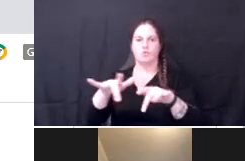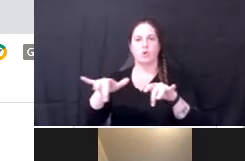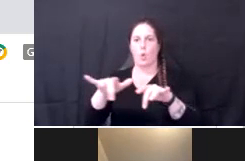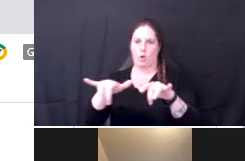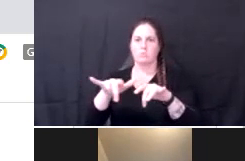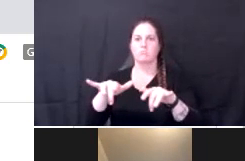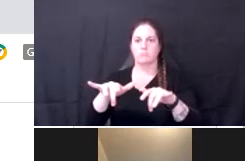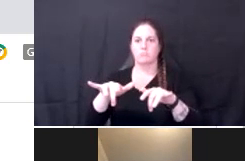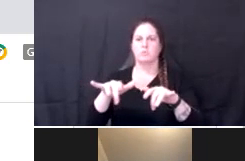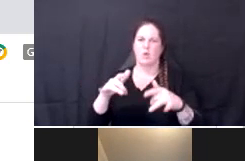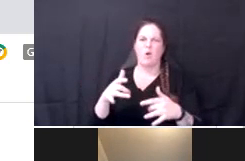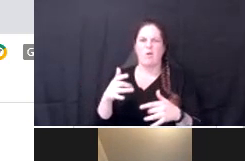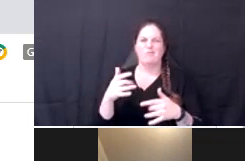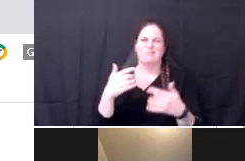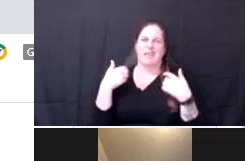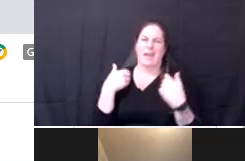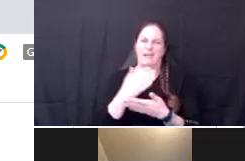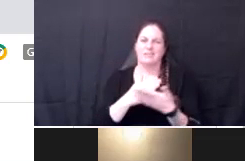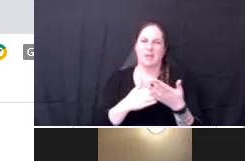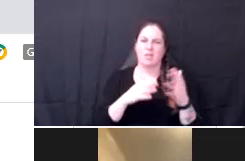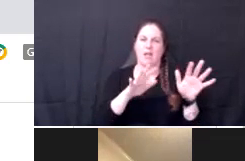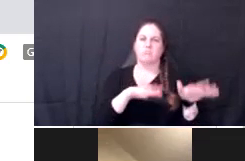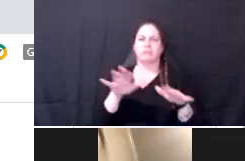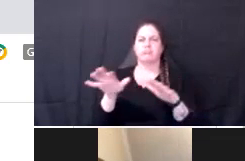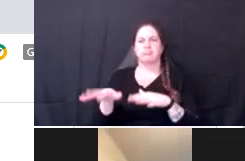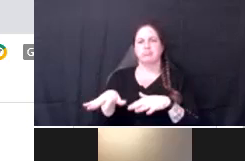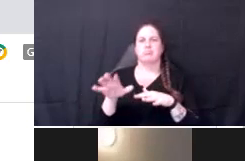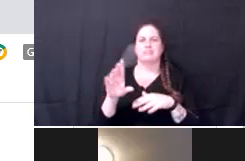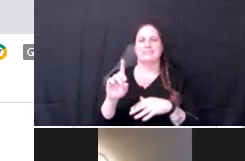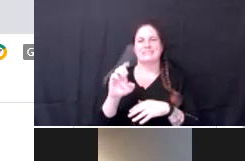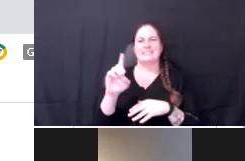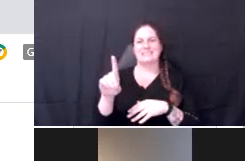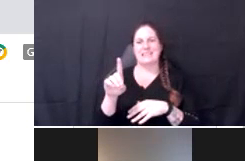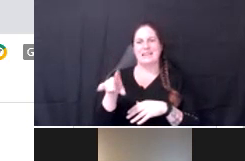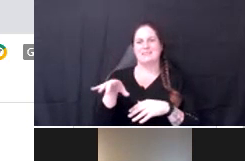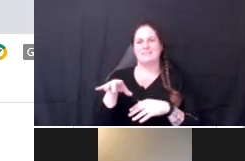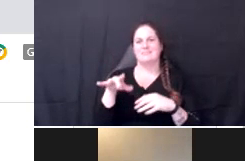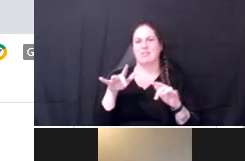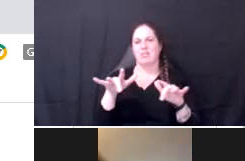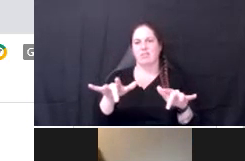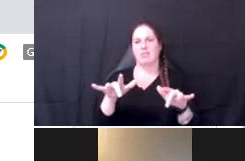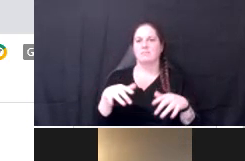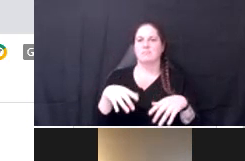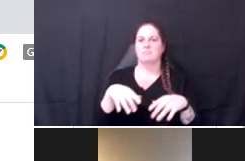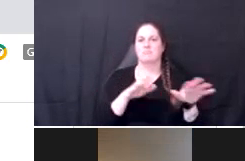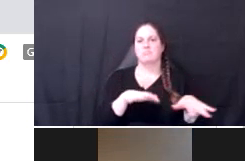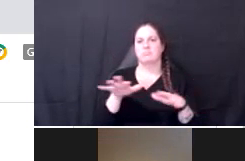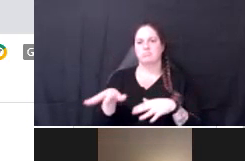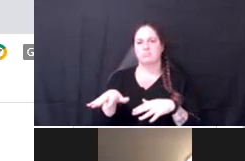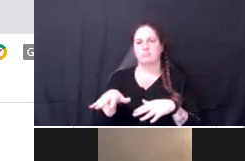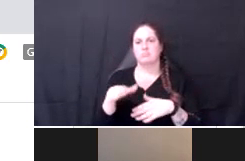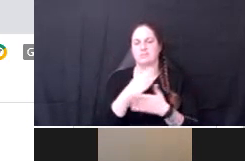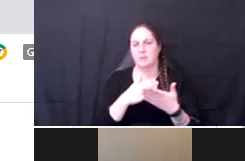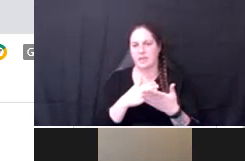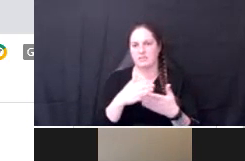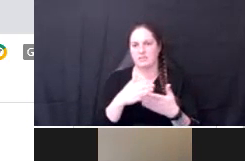there'll be some kind of like dead space at the beginning of the video. So for like Monday's video, you want to go to about the